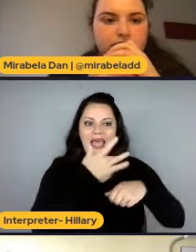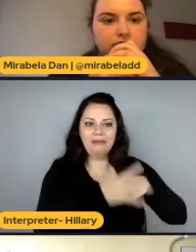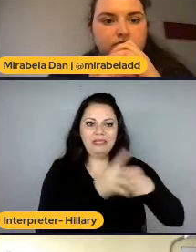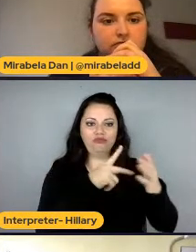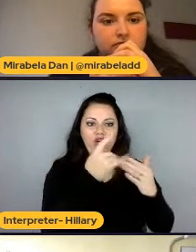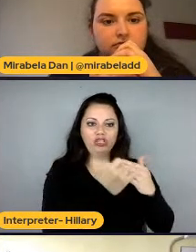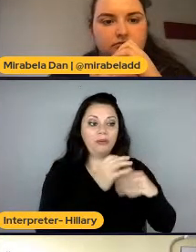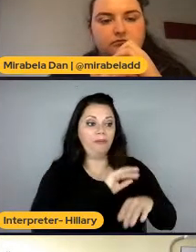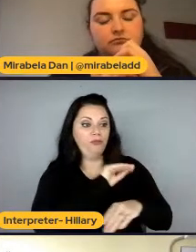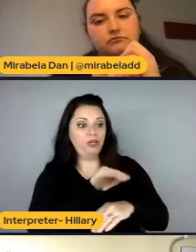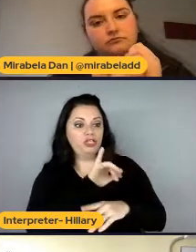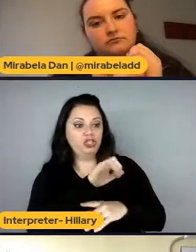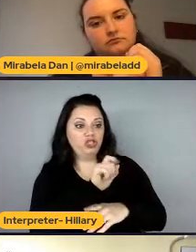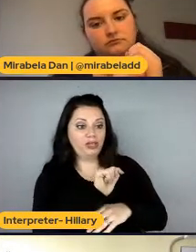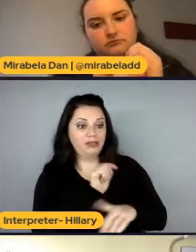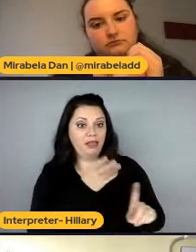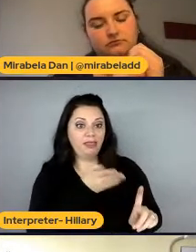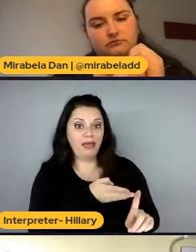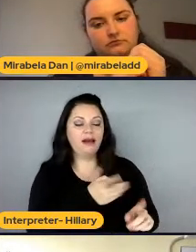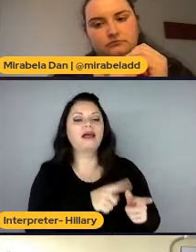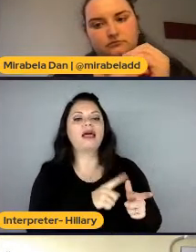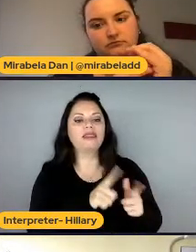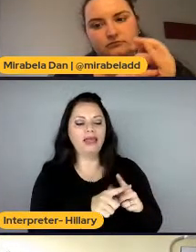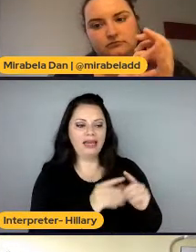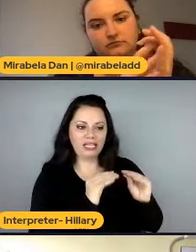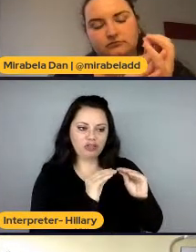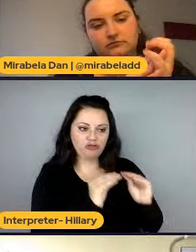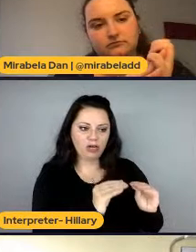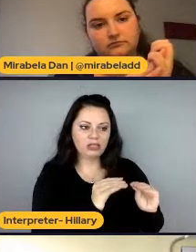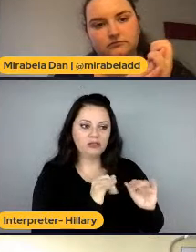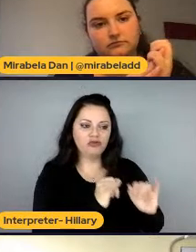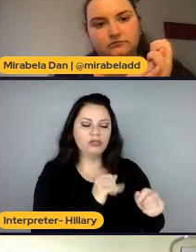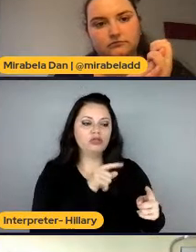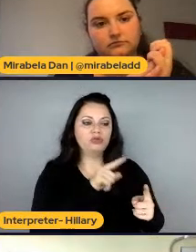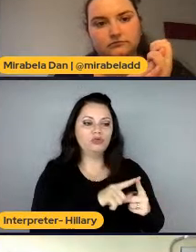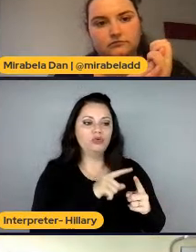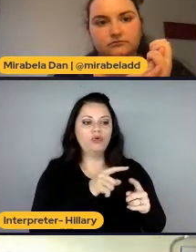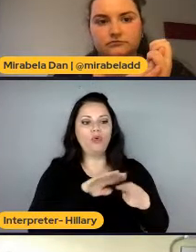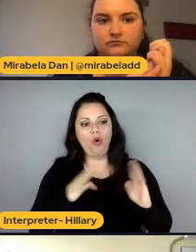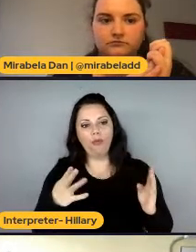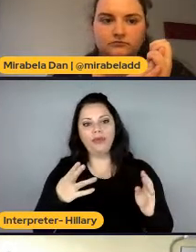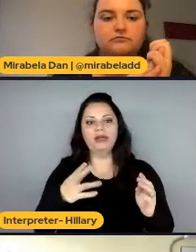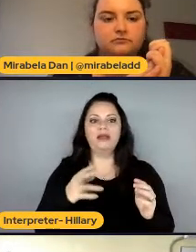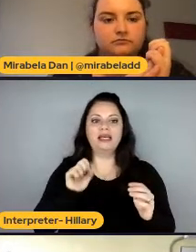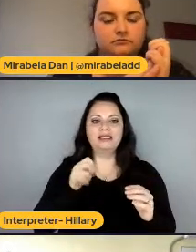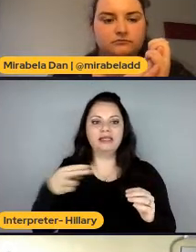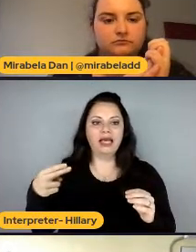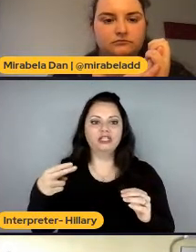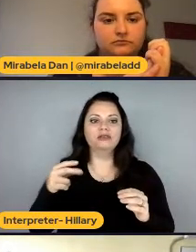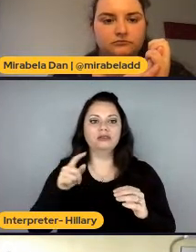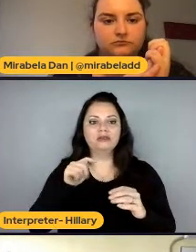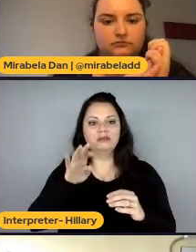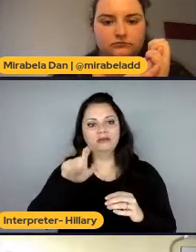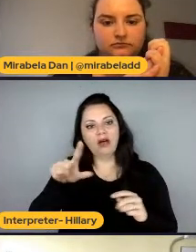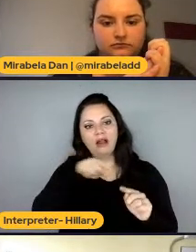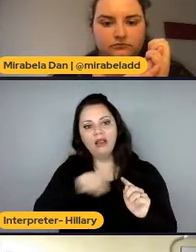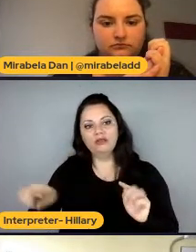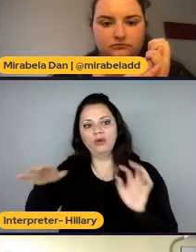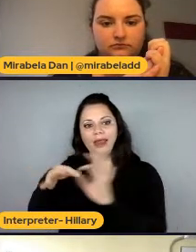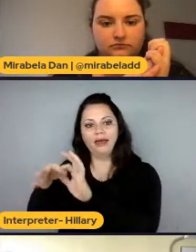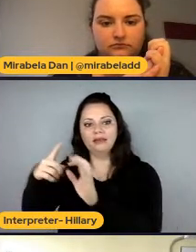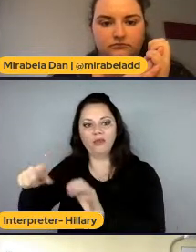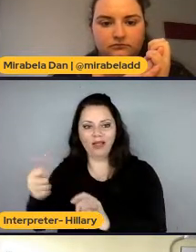in there, and yeah, instruct it to open a SSH tunnel and connect somewhere else, and yeah,